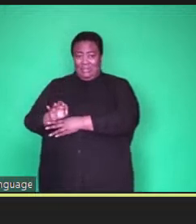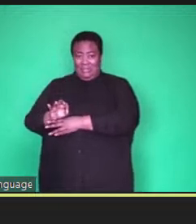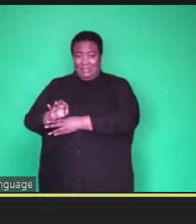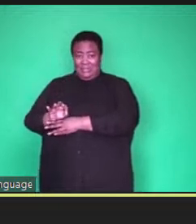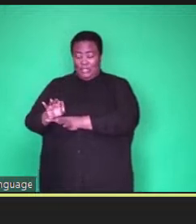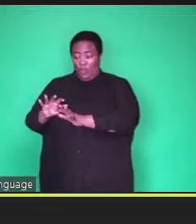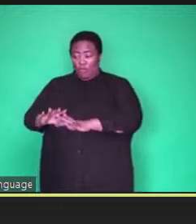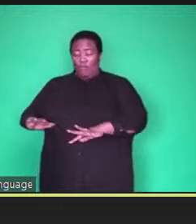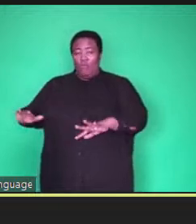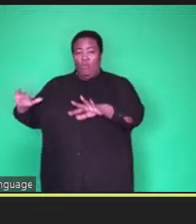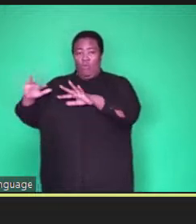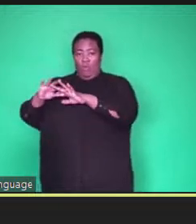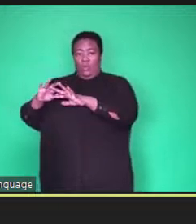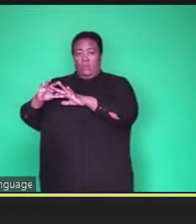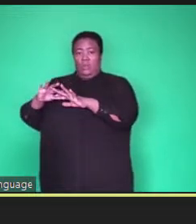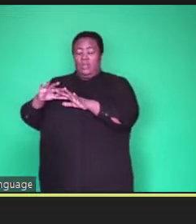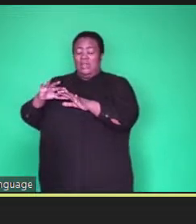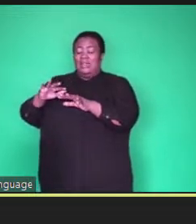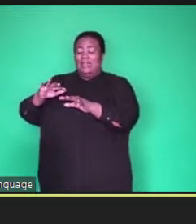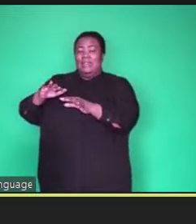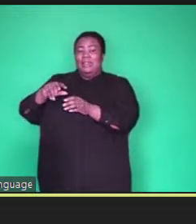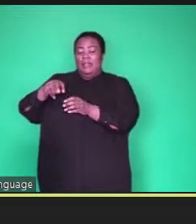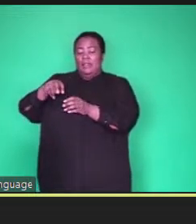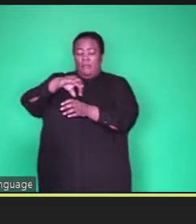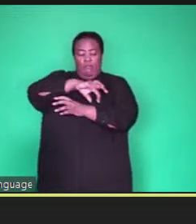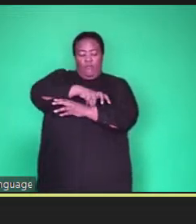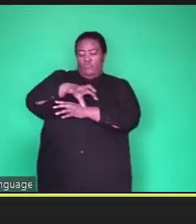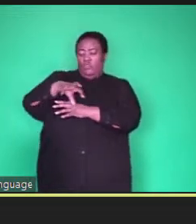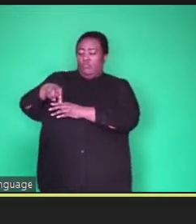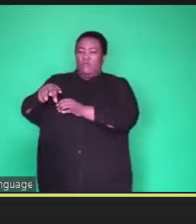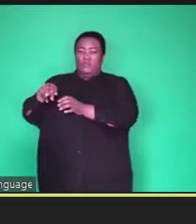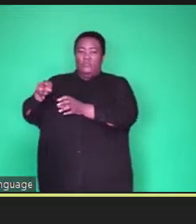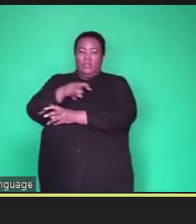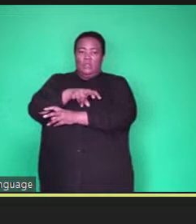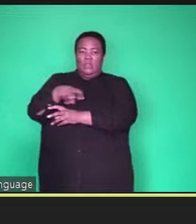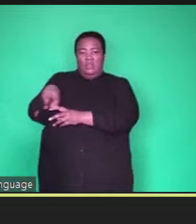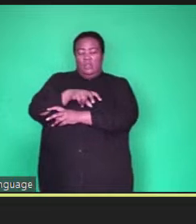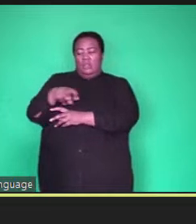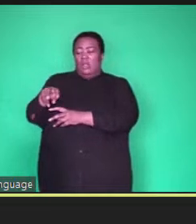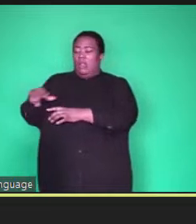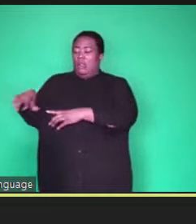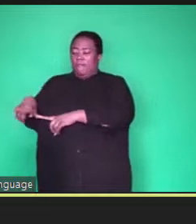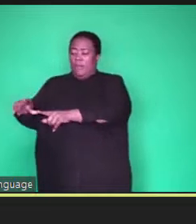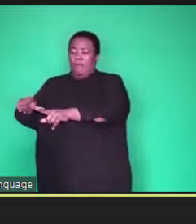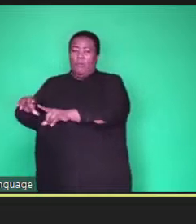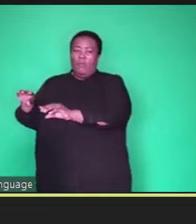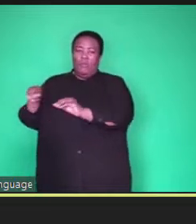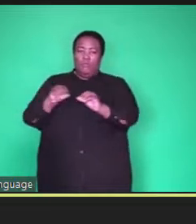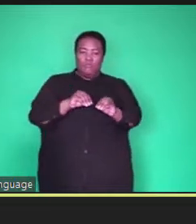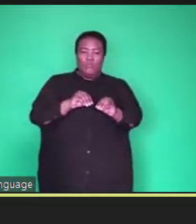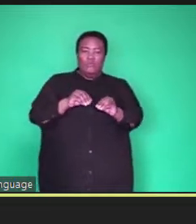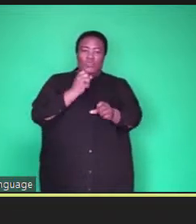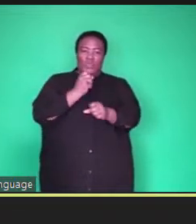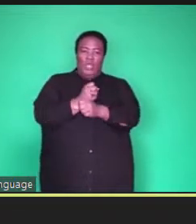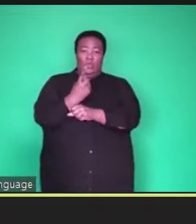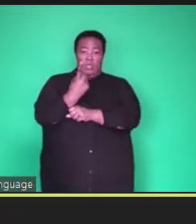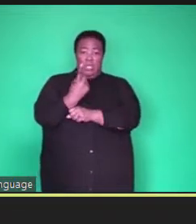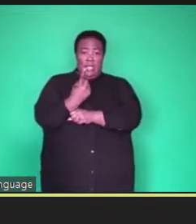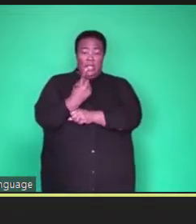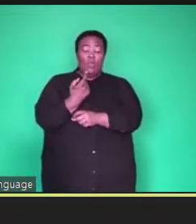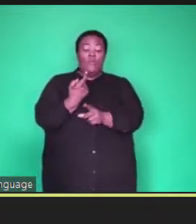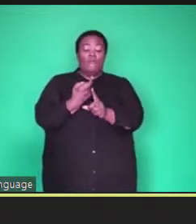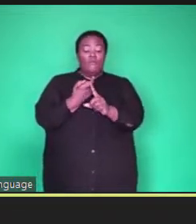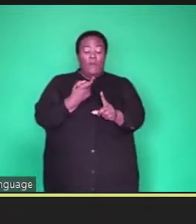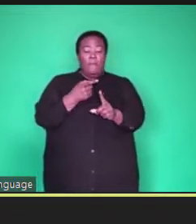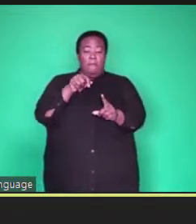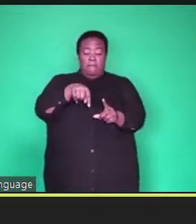all interprovincial moves were from Limpopo to Gauteng, and from Gauteng